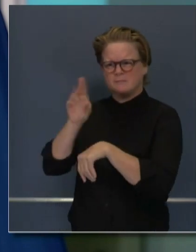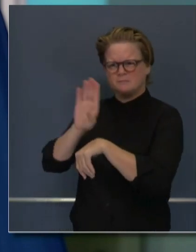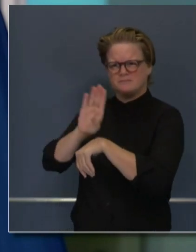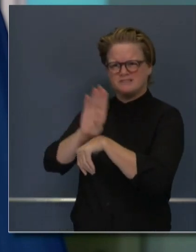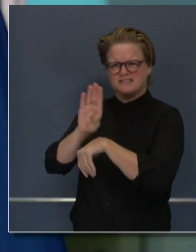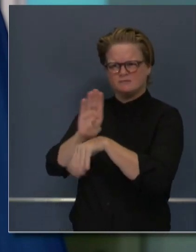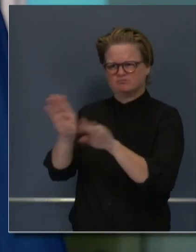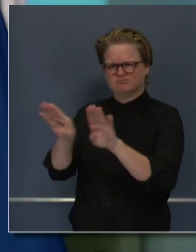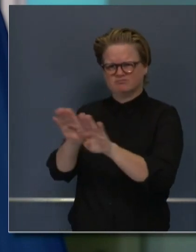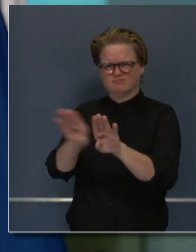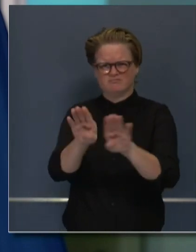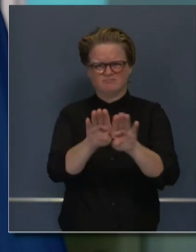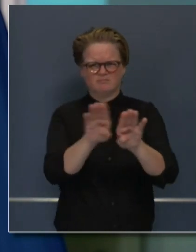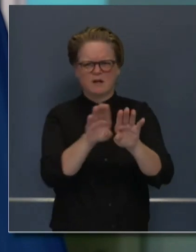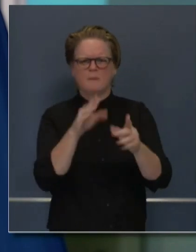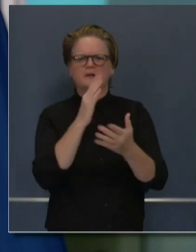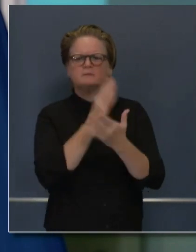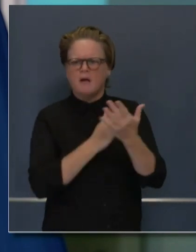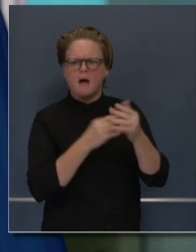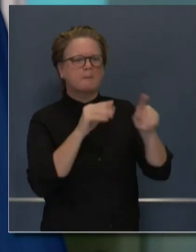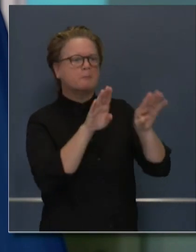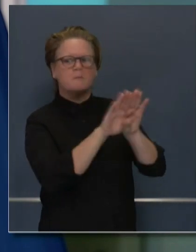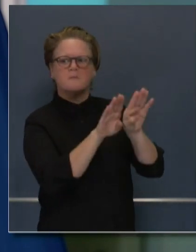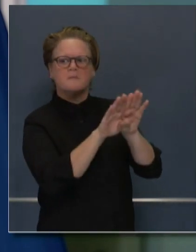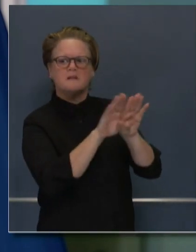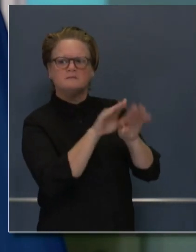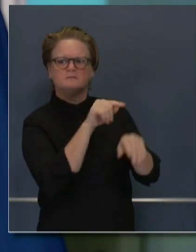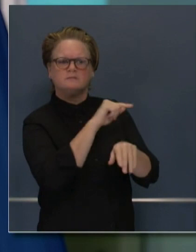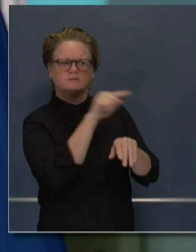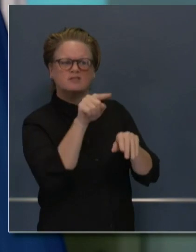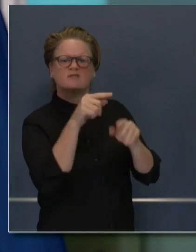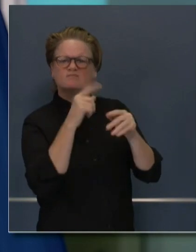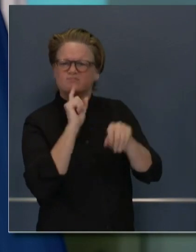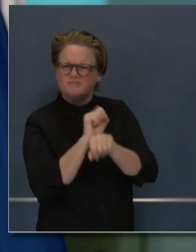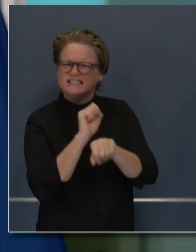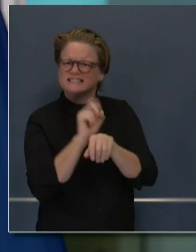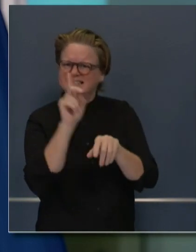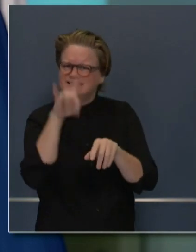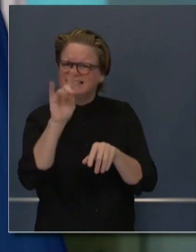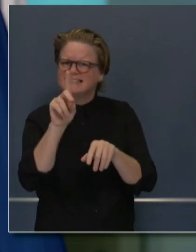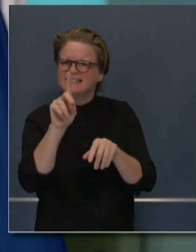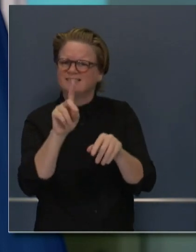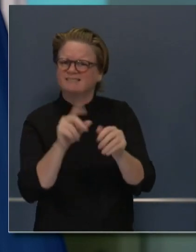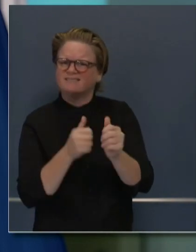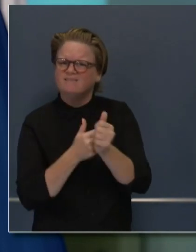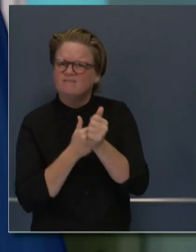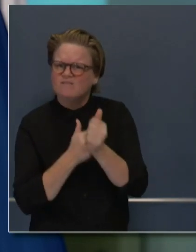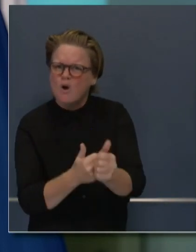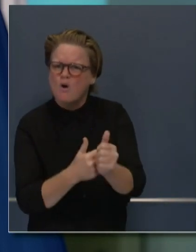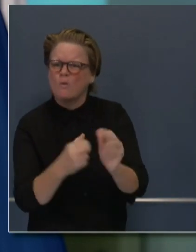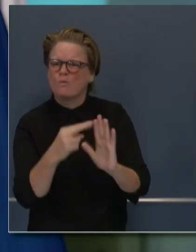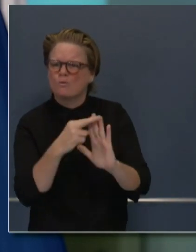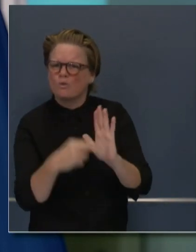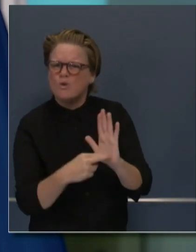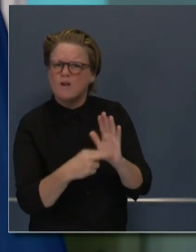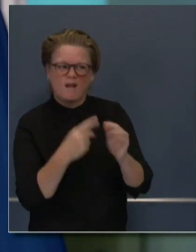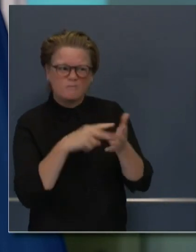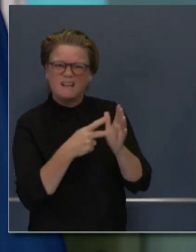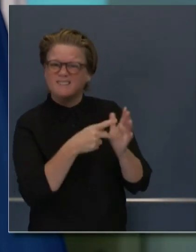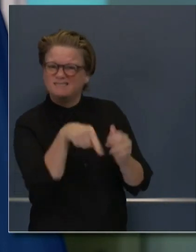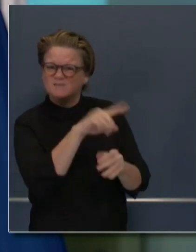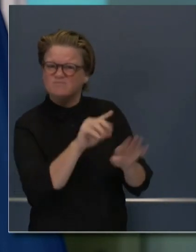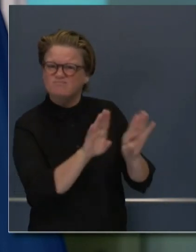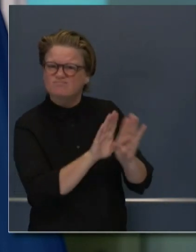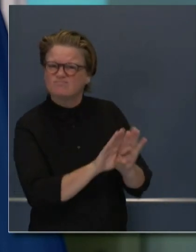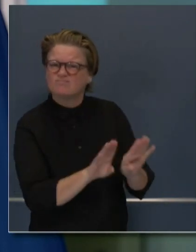these businesses that are playing by the rules and are frustrated and angry by this announcement? And what is the benefit to them of doing what the state says